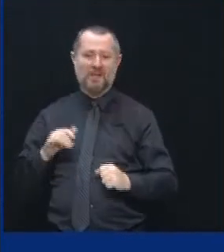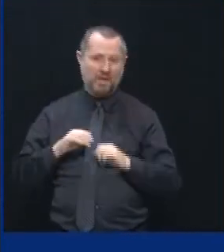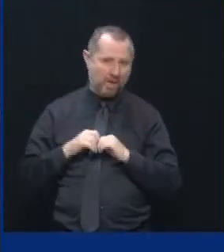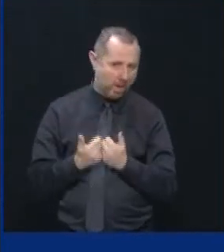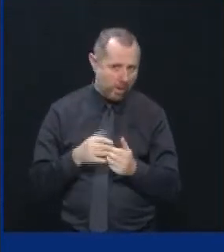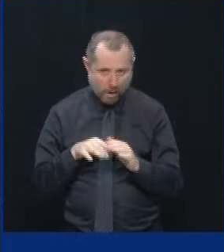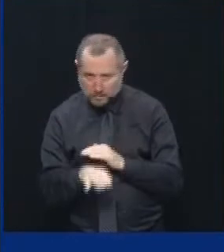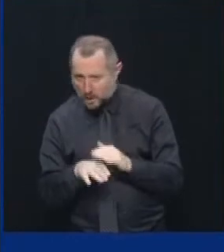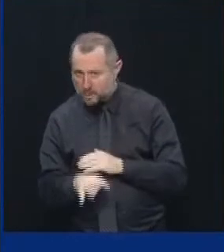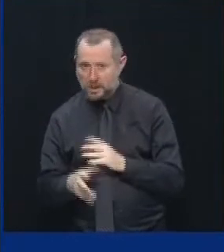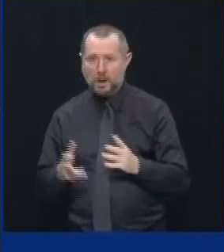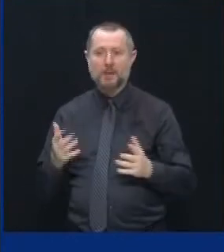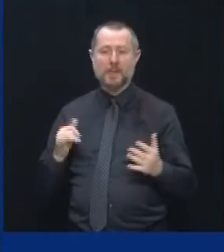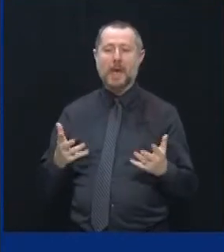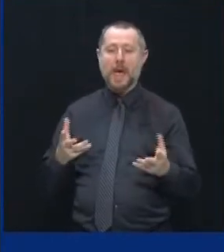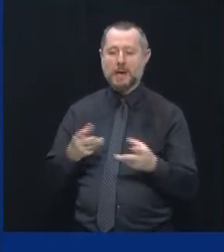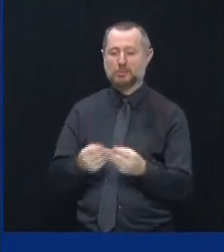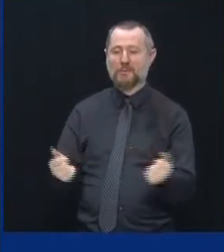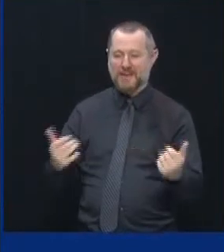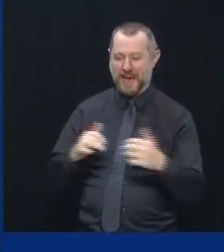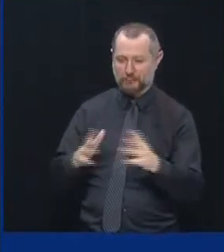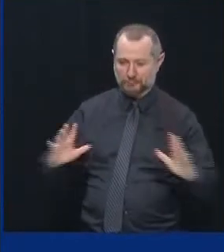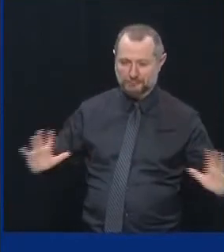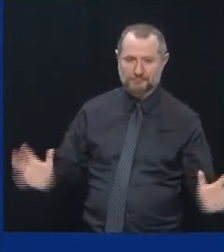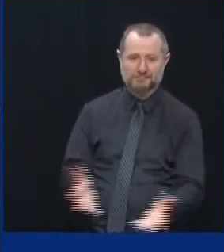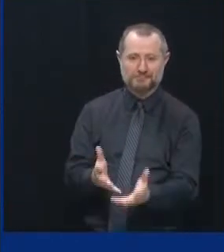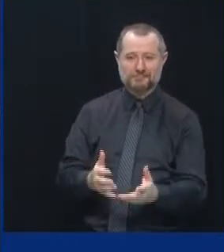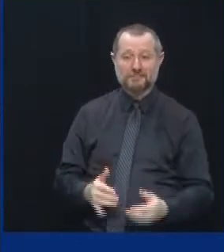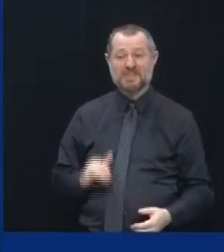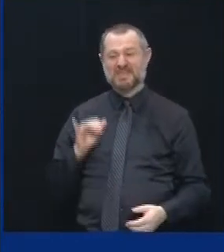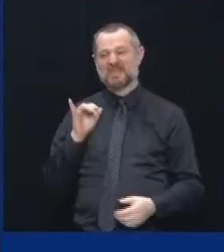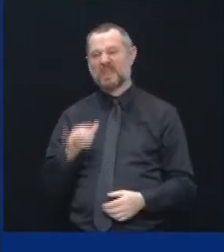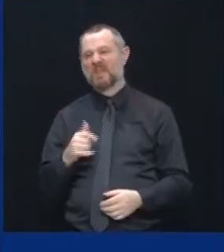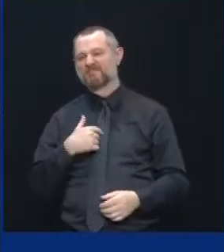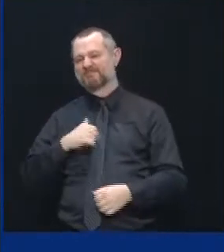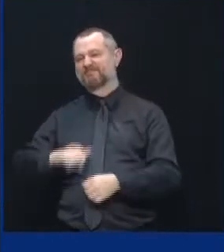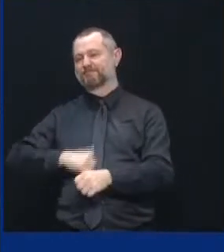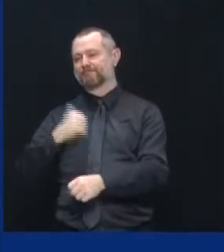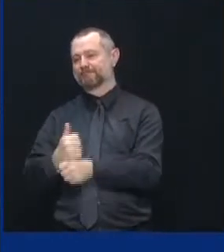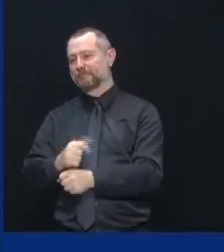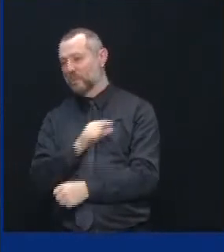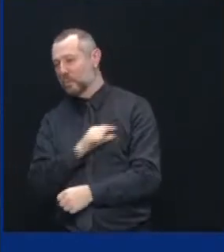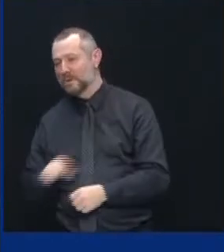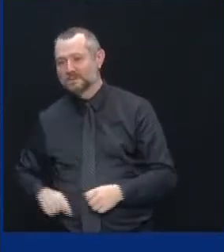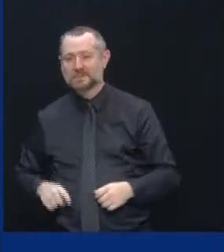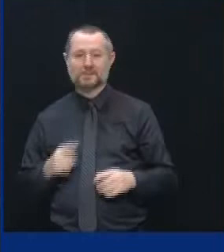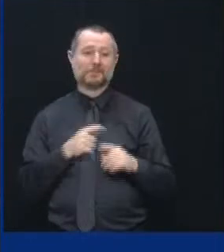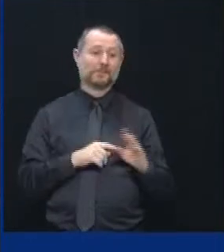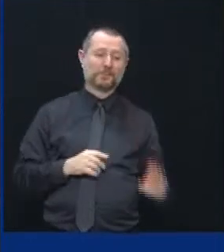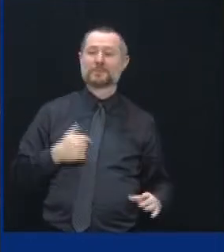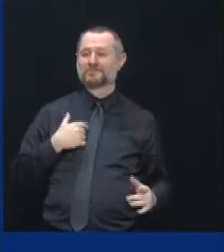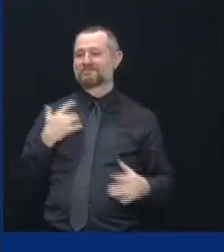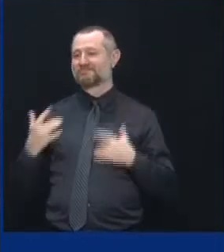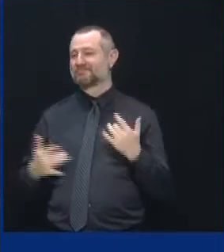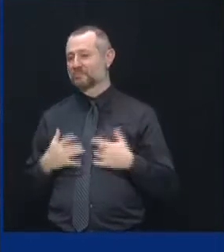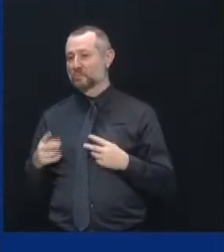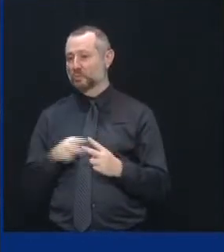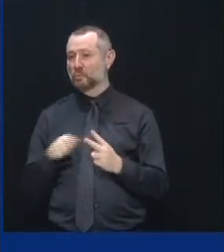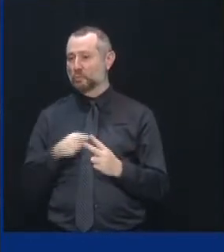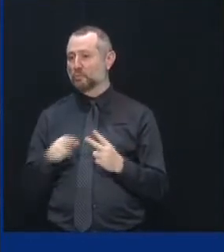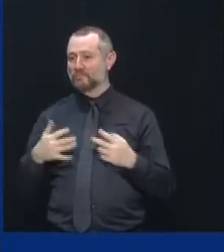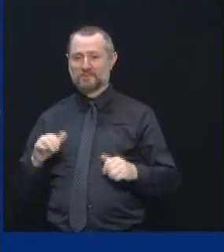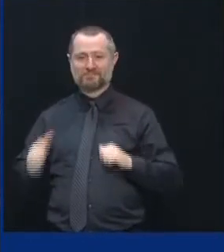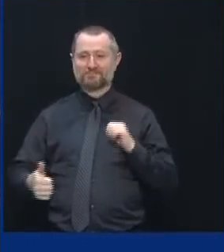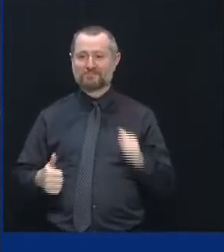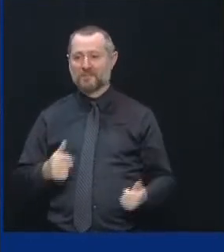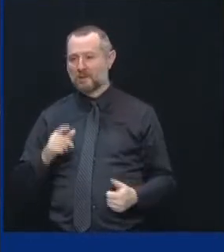one to combat them. And so that was the issue with Queens. And so it's very exciting that we're opening these two again in the Bronx and